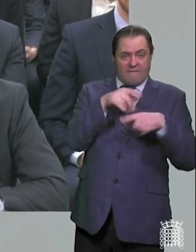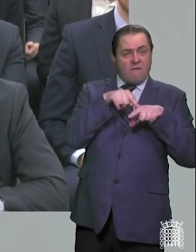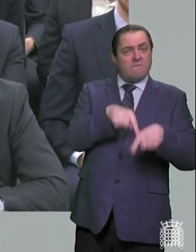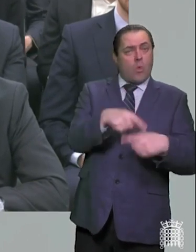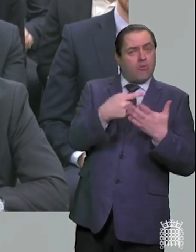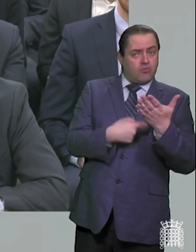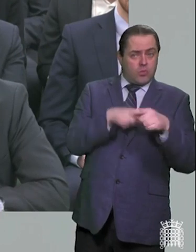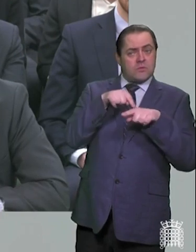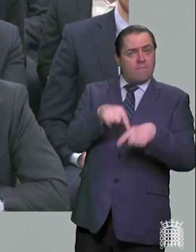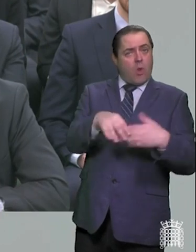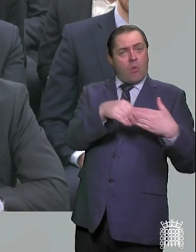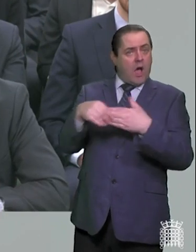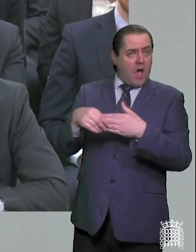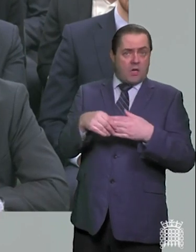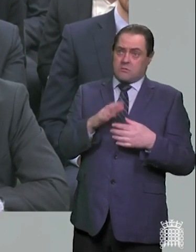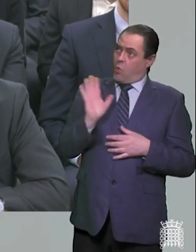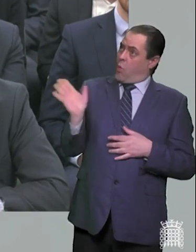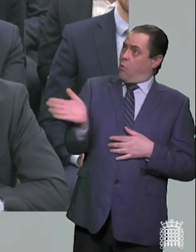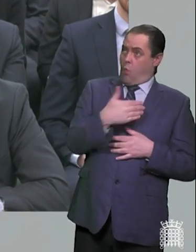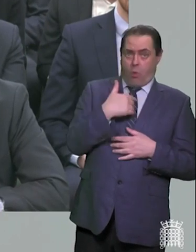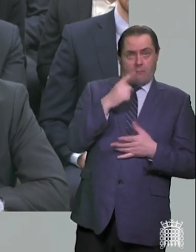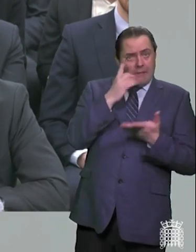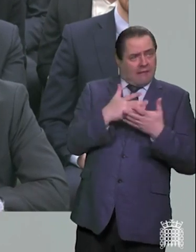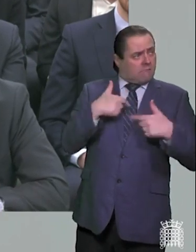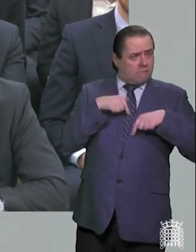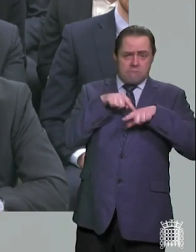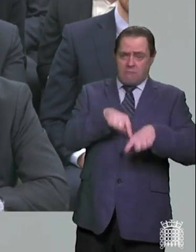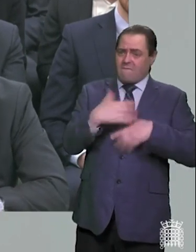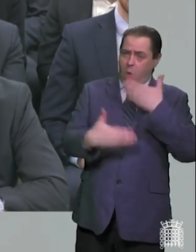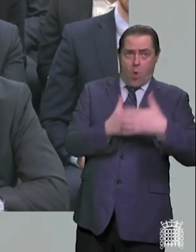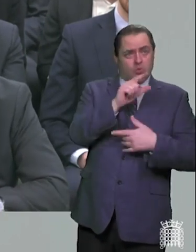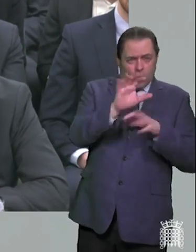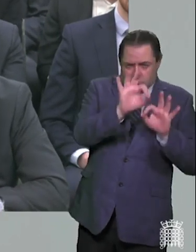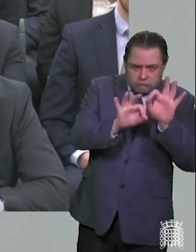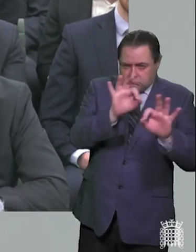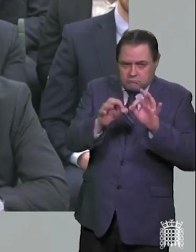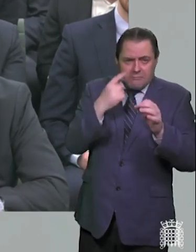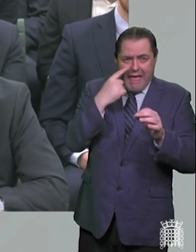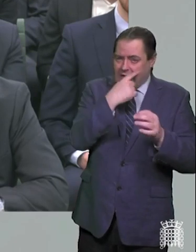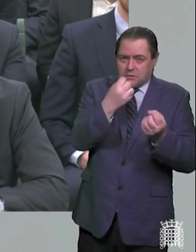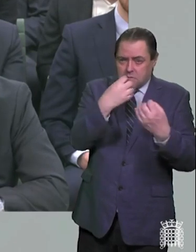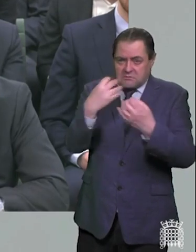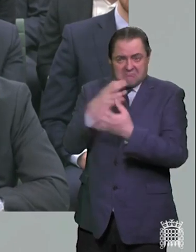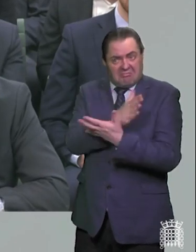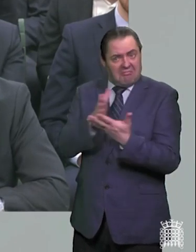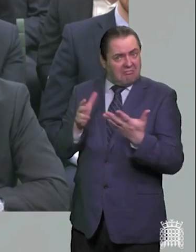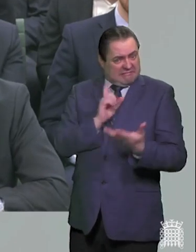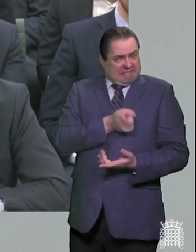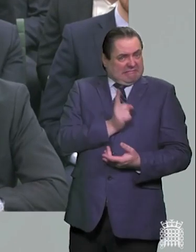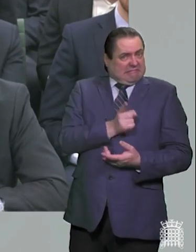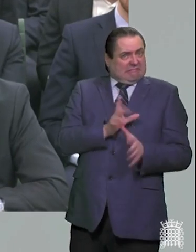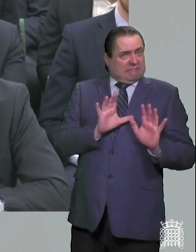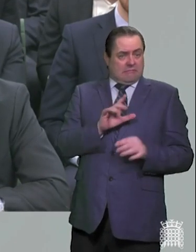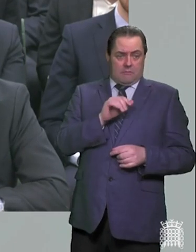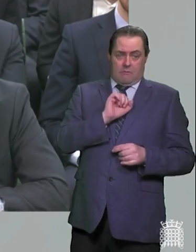with. That is the general belief that has been uncovered by your evidence. And it was that belief that